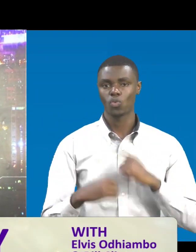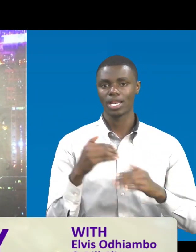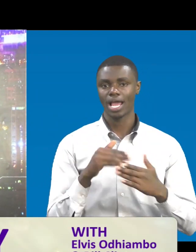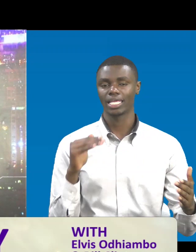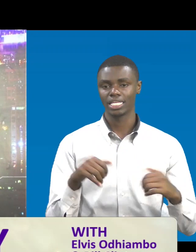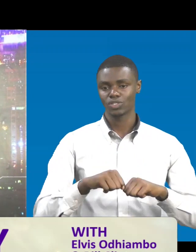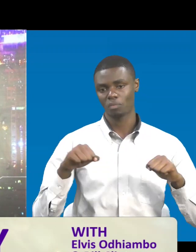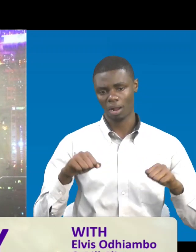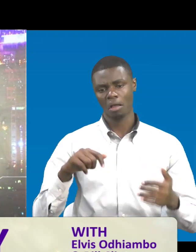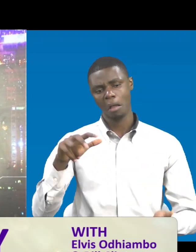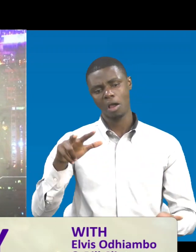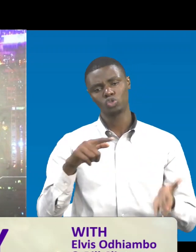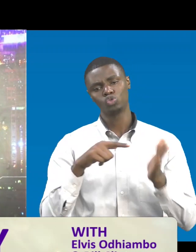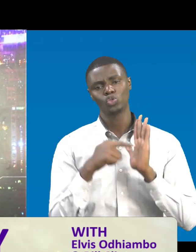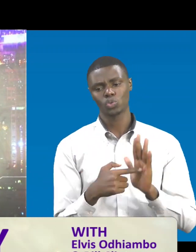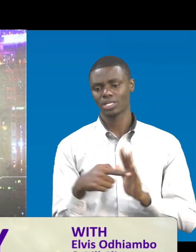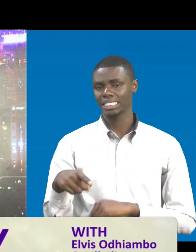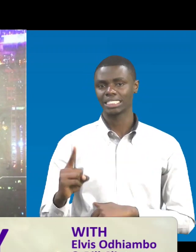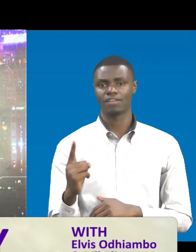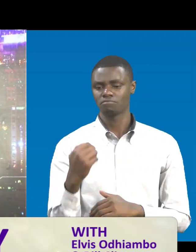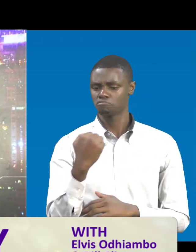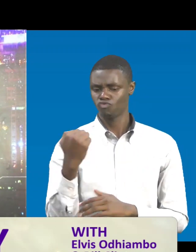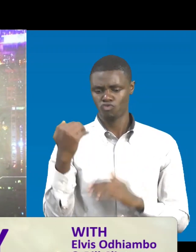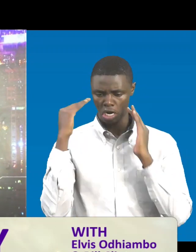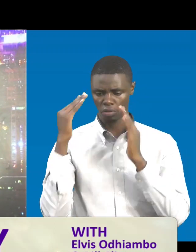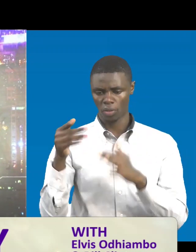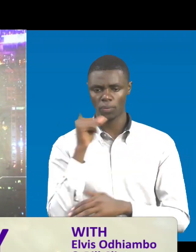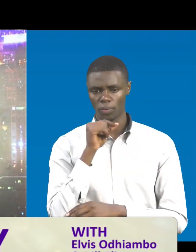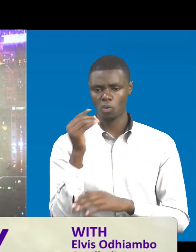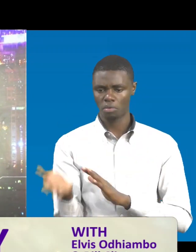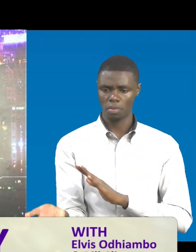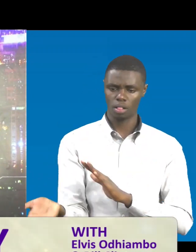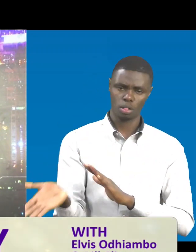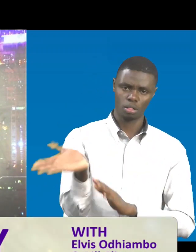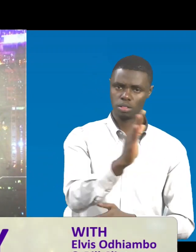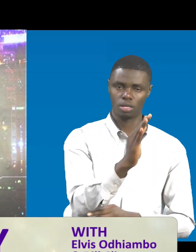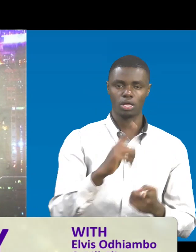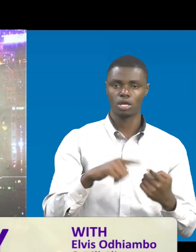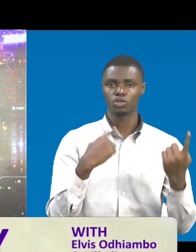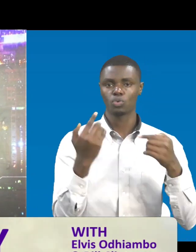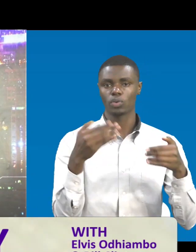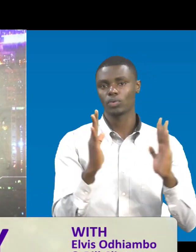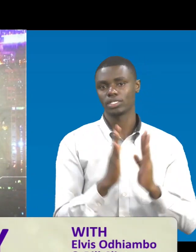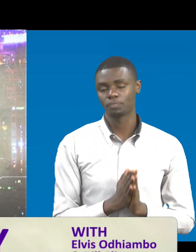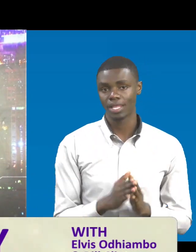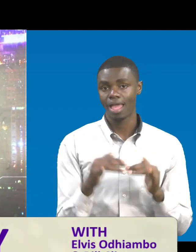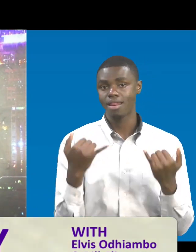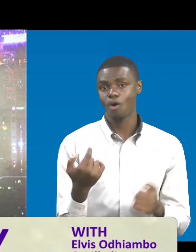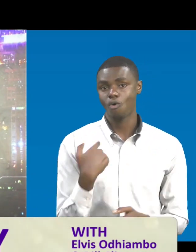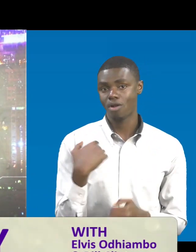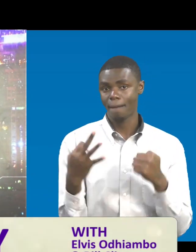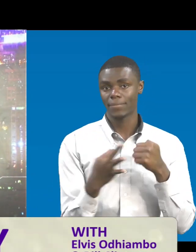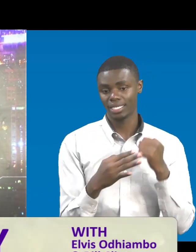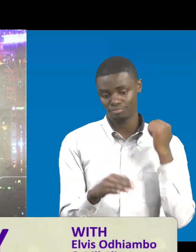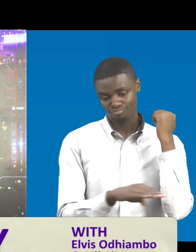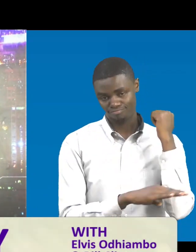Sofapaka clearly proves that he has his side focused on bouncing back to winning ways. They are now 8th on the